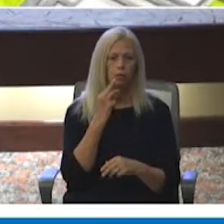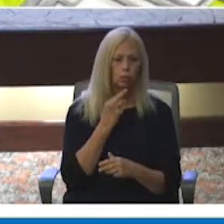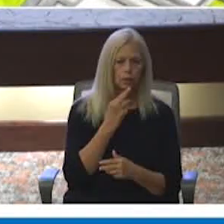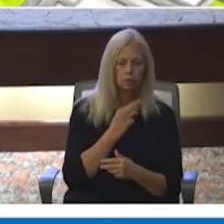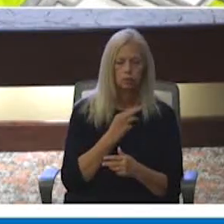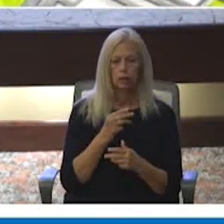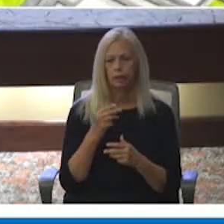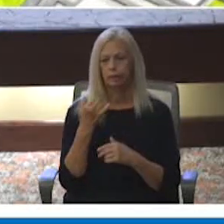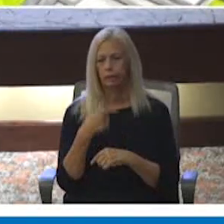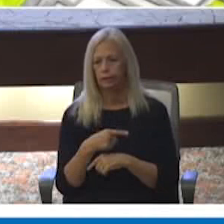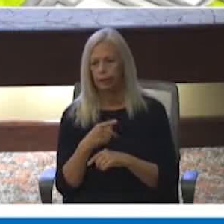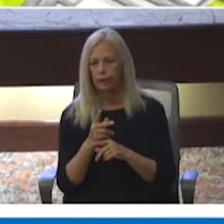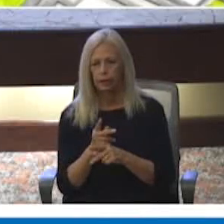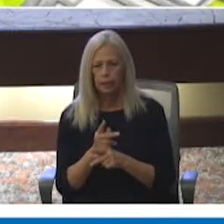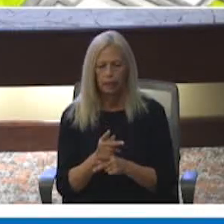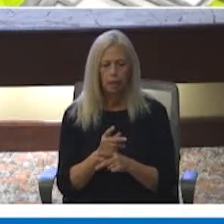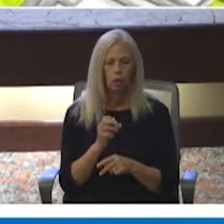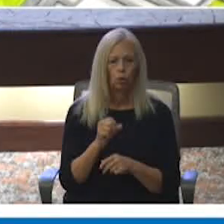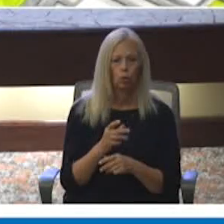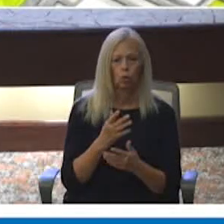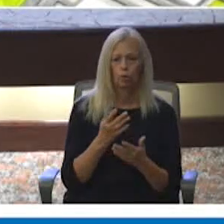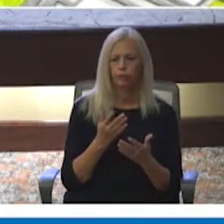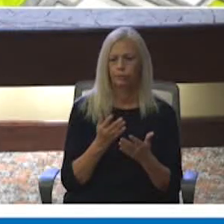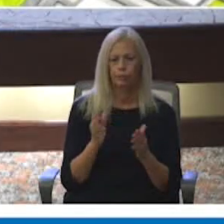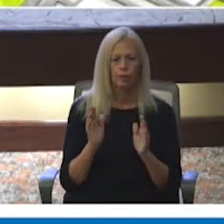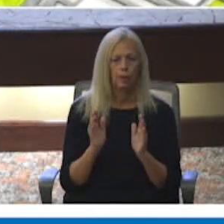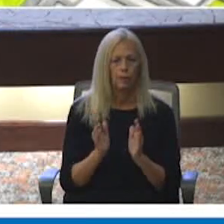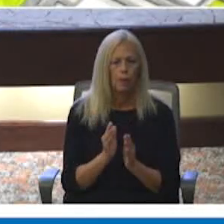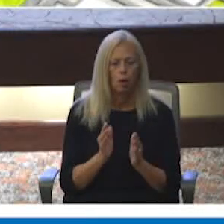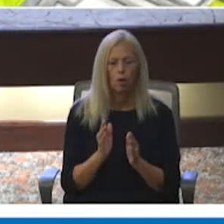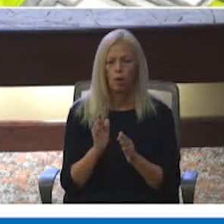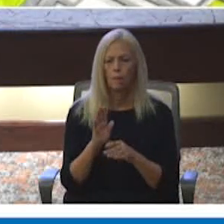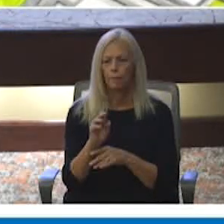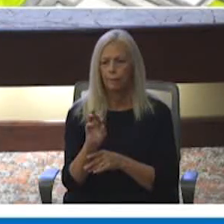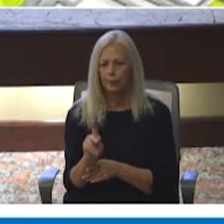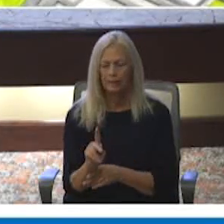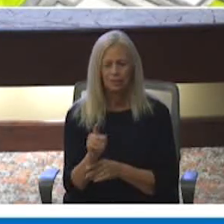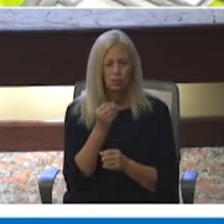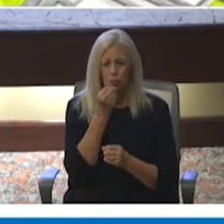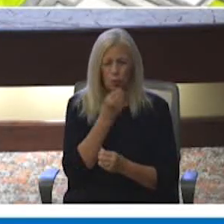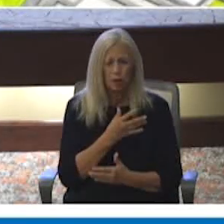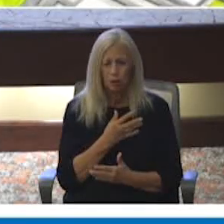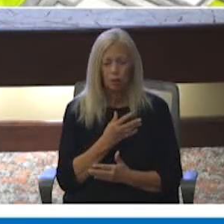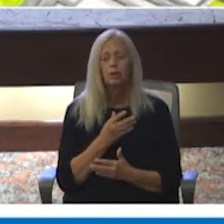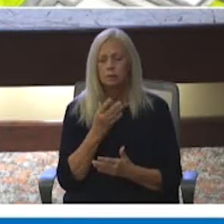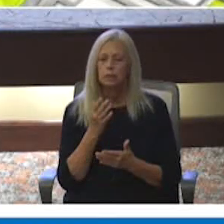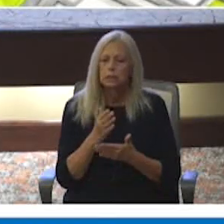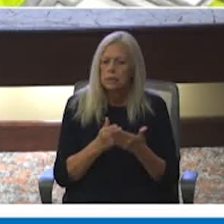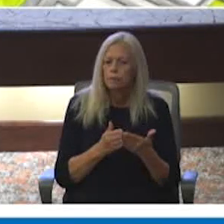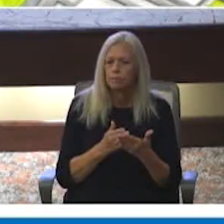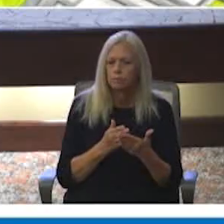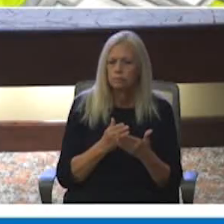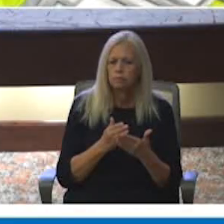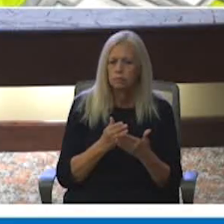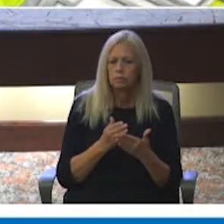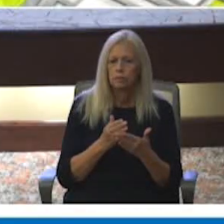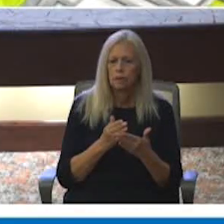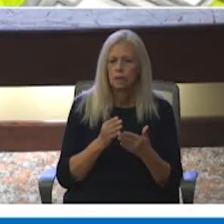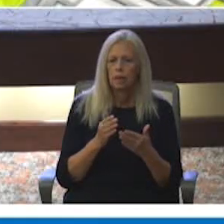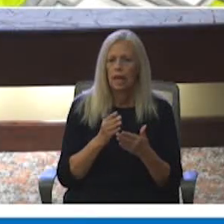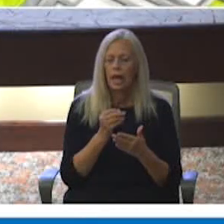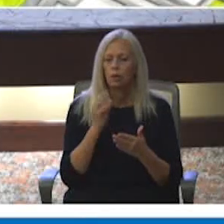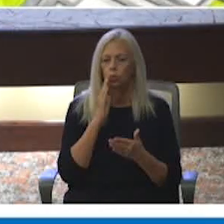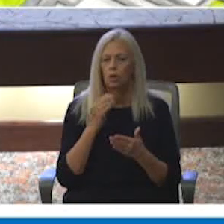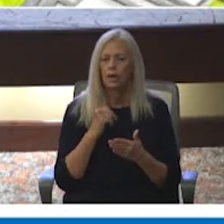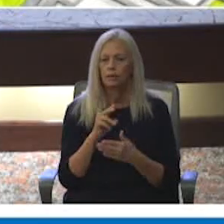daycare center? Is it a light industrial, small assembly thing? We don't care as much. We do care some. And there is going to be a use table